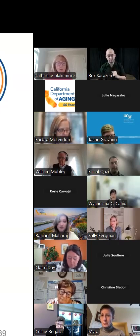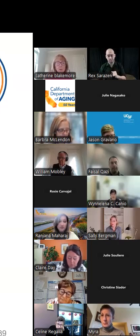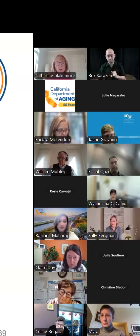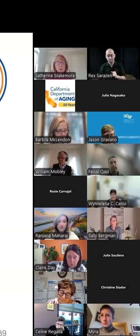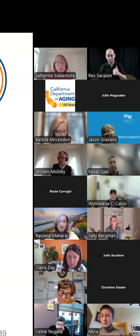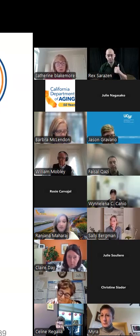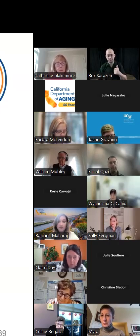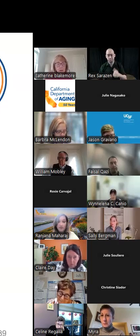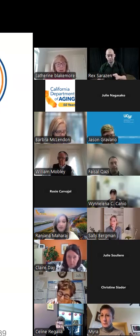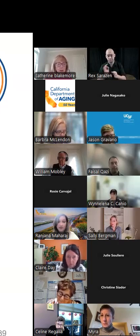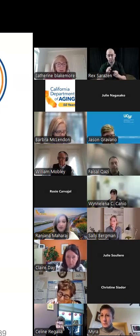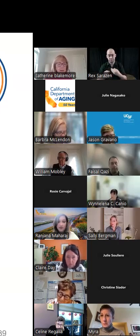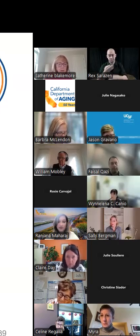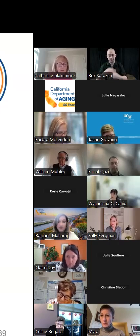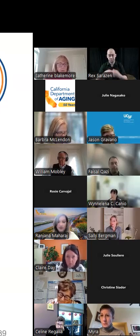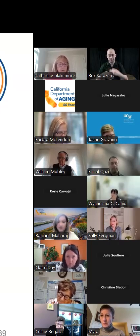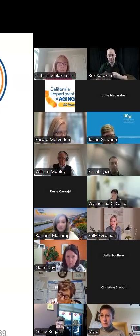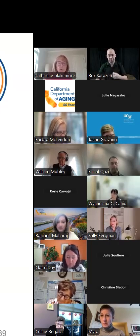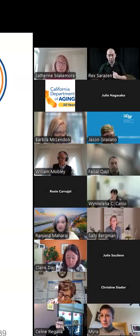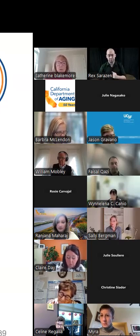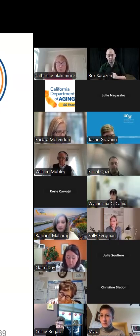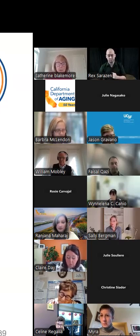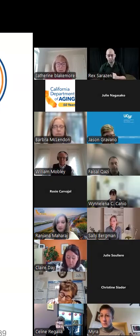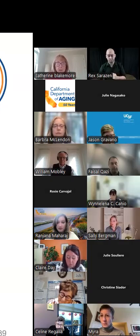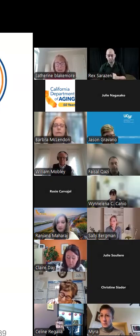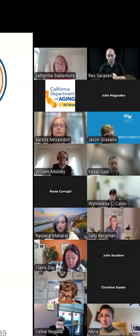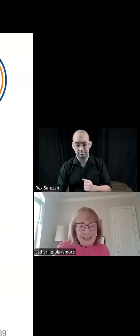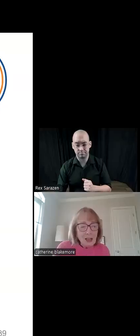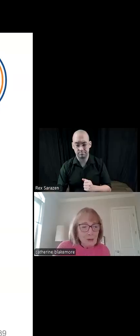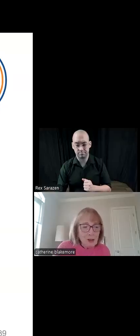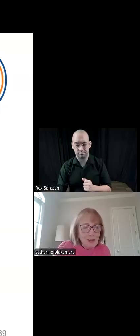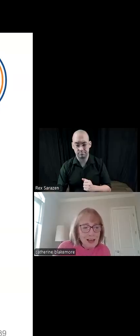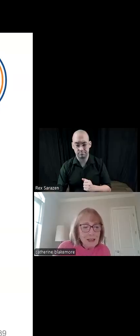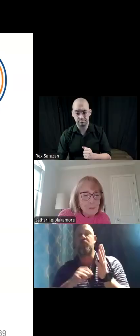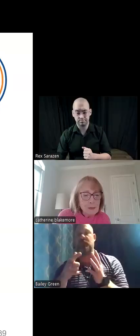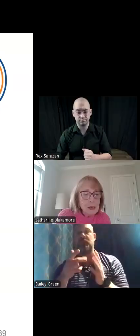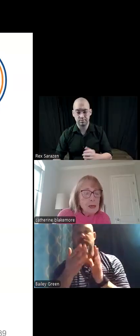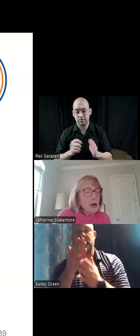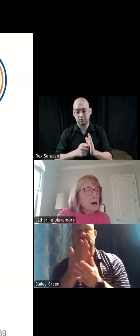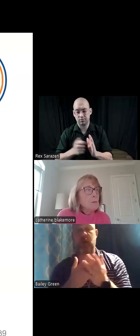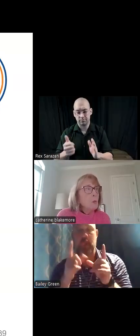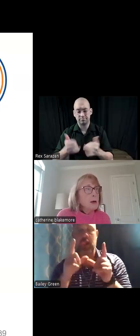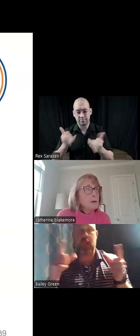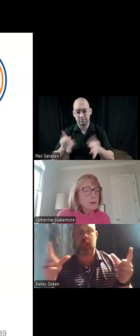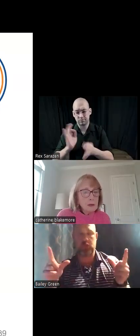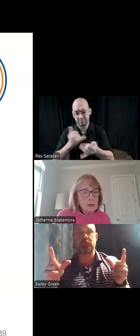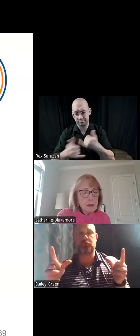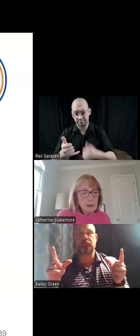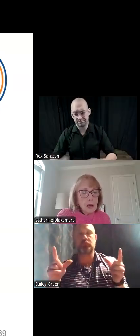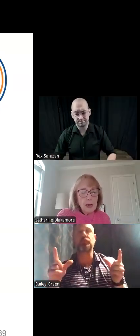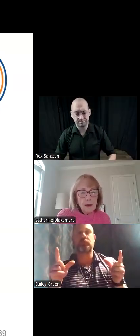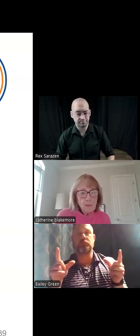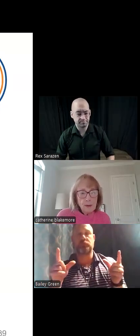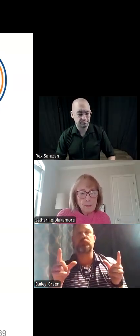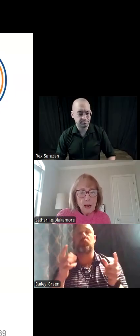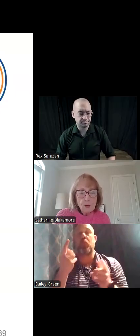what we're doing and to sort of remove some stigmatizing language in that. One of the things that